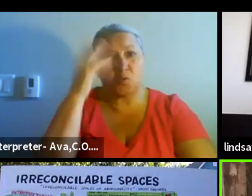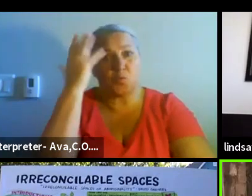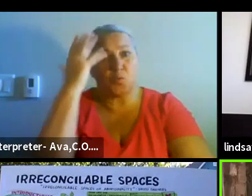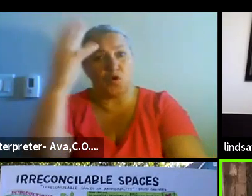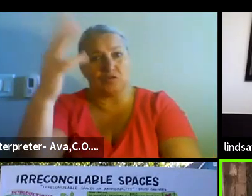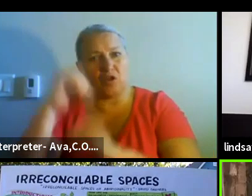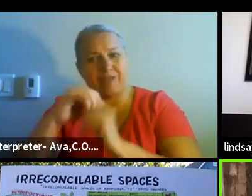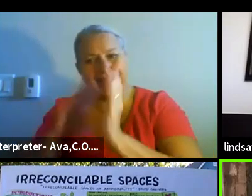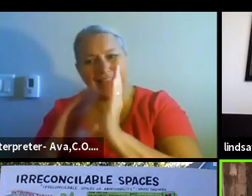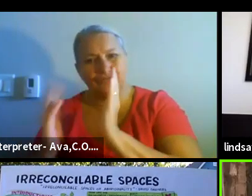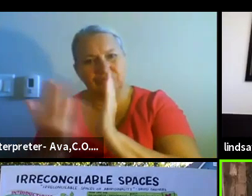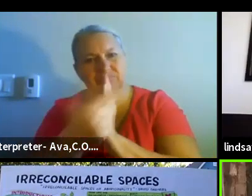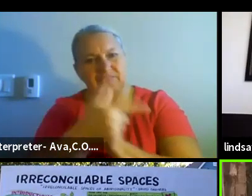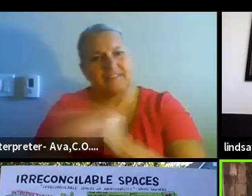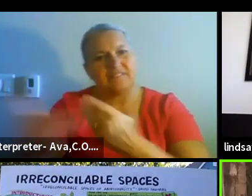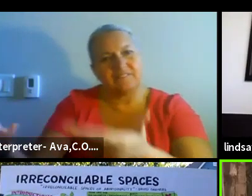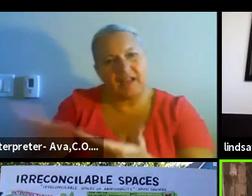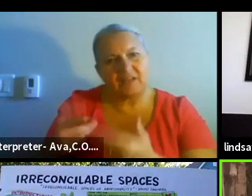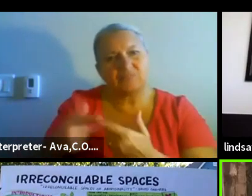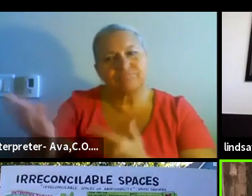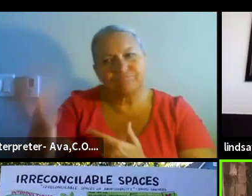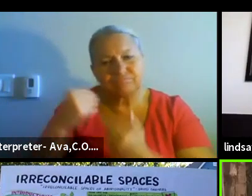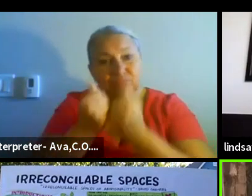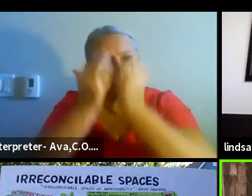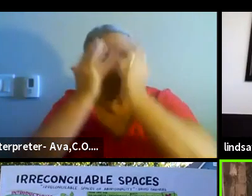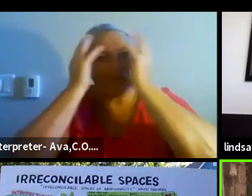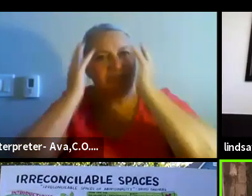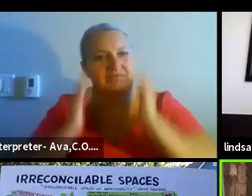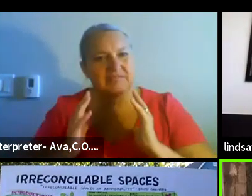to audiences as a show,